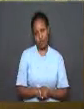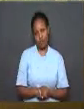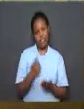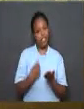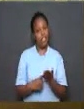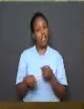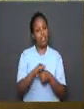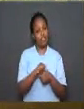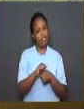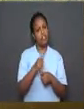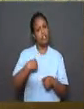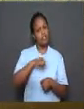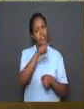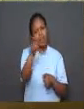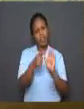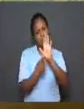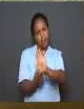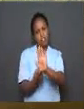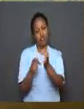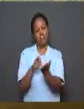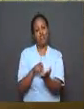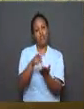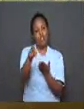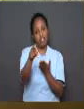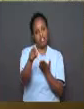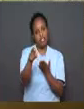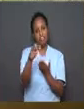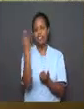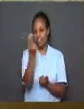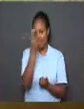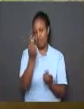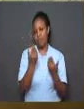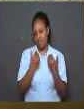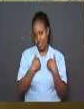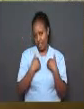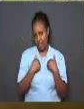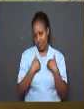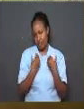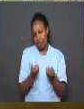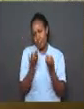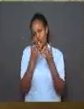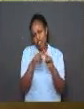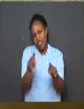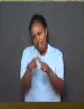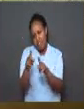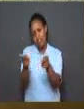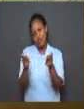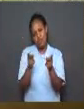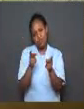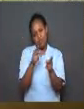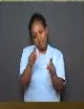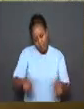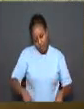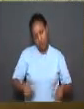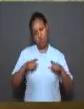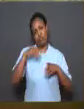This activity showed you that democracy has benefits for many different areas of